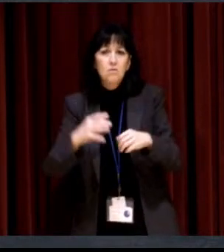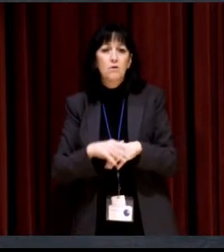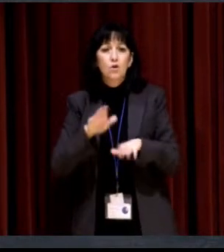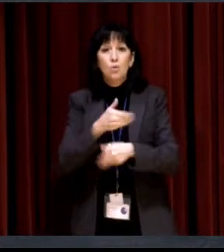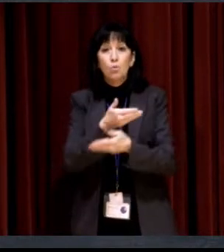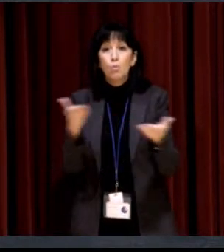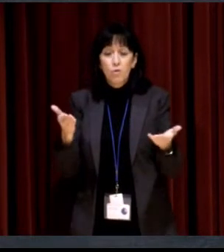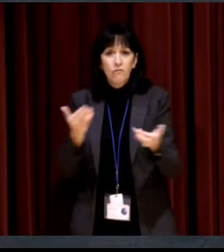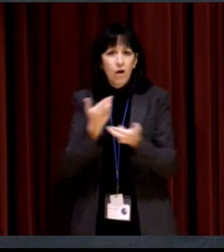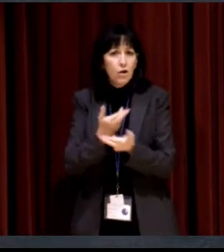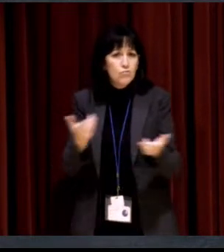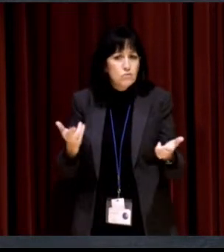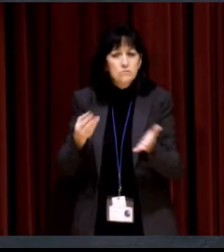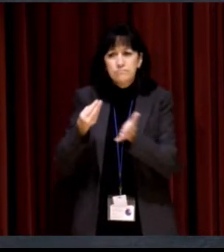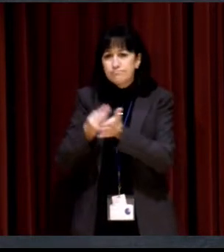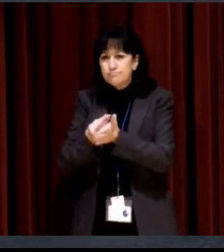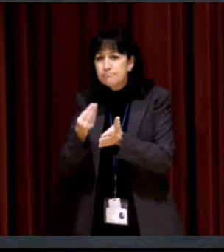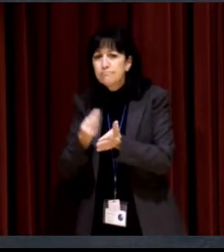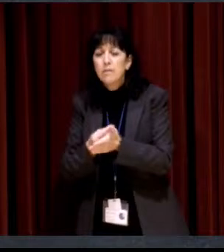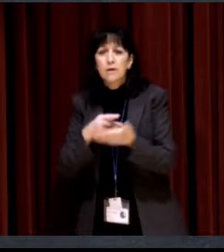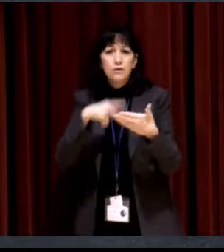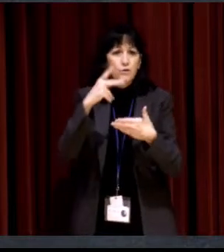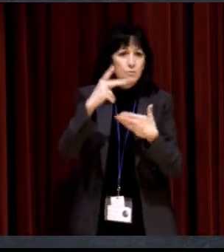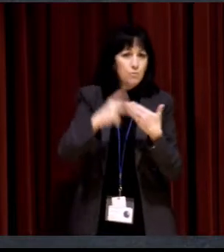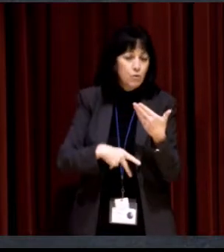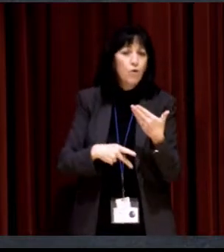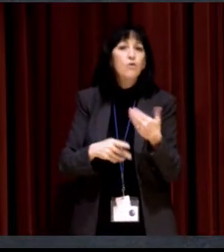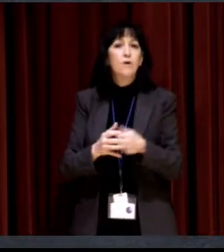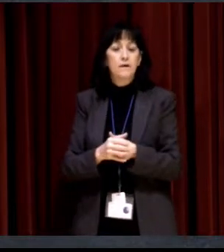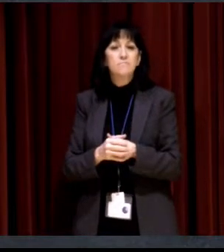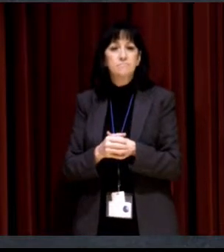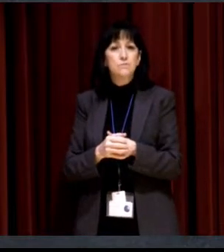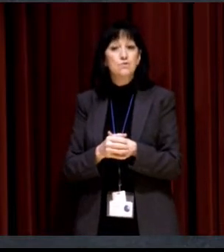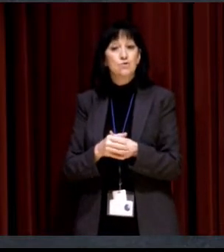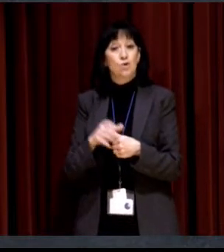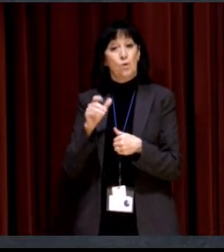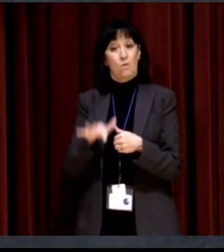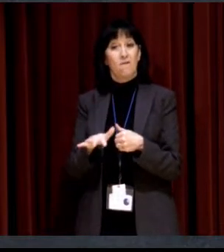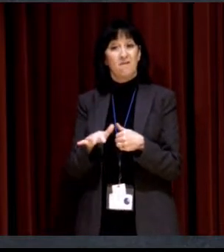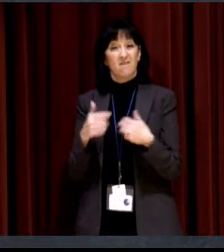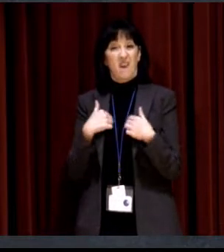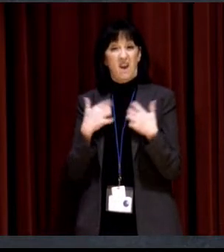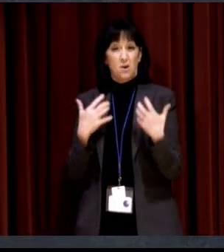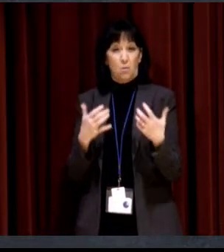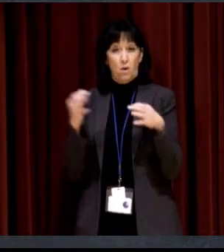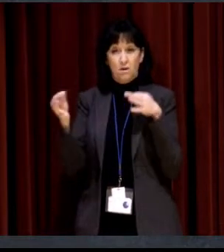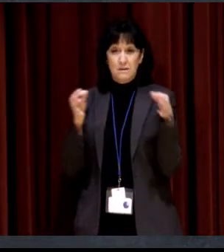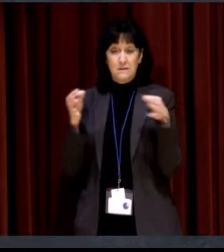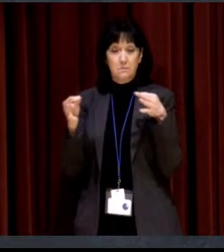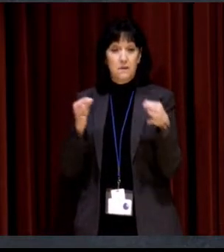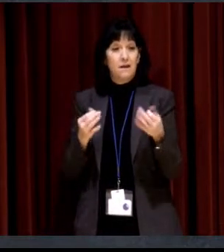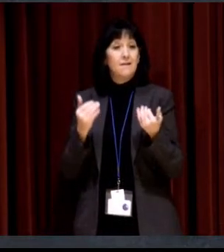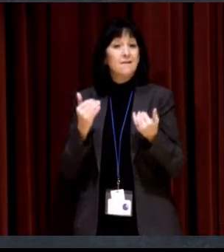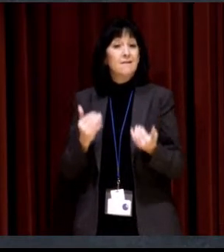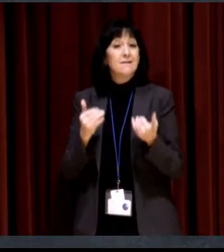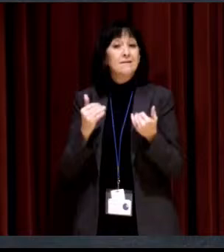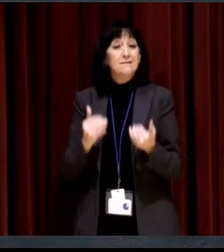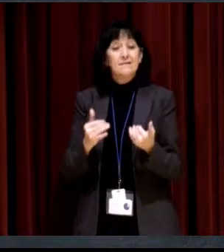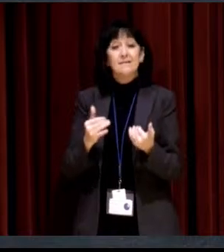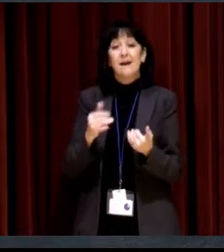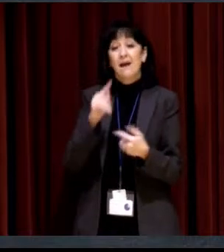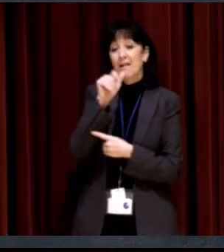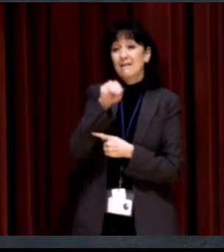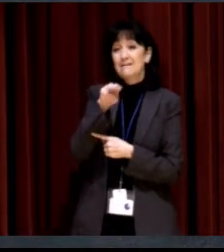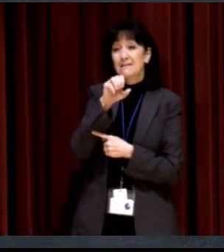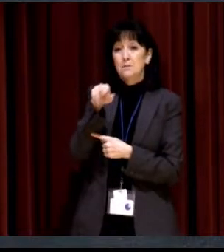among the three school districts. So that, in terms of setting the table, I'm going to turn it over to Jim Simmons, who is our Director of Equity, and he's